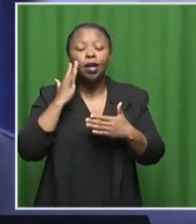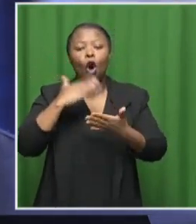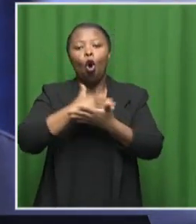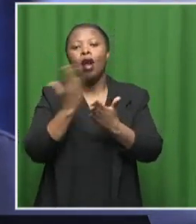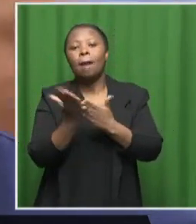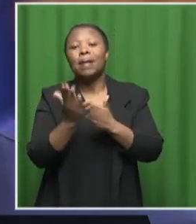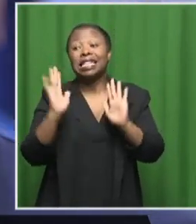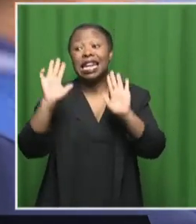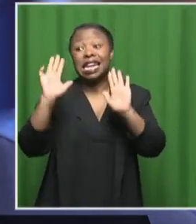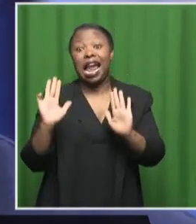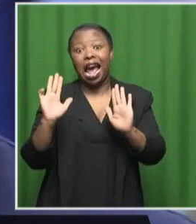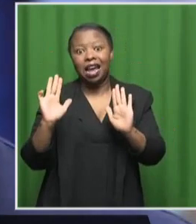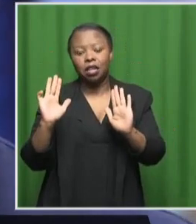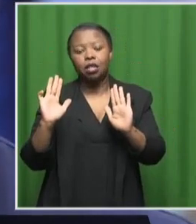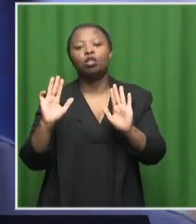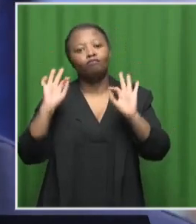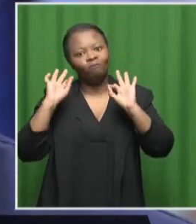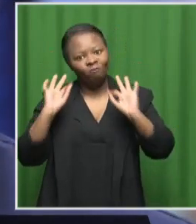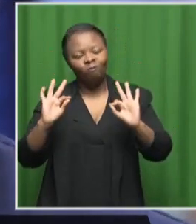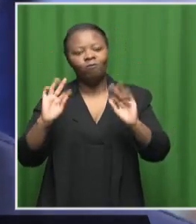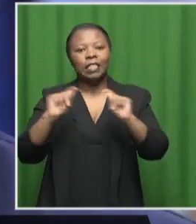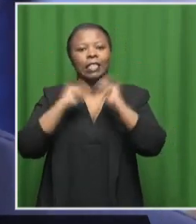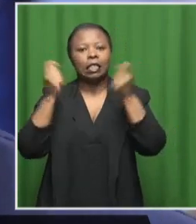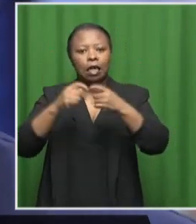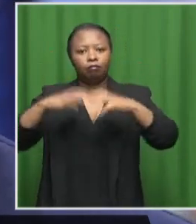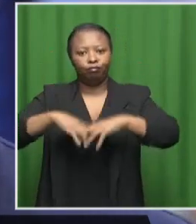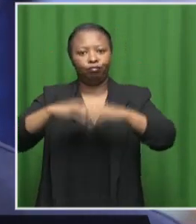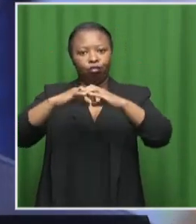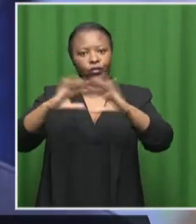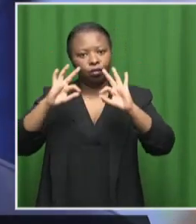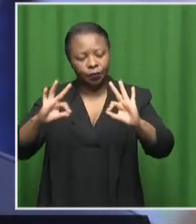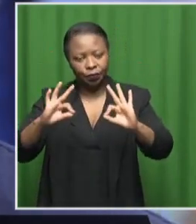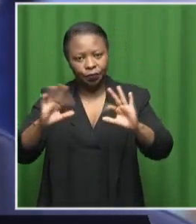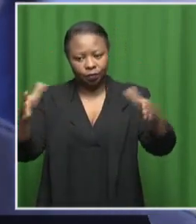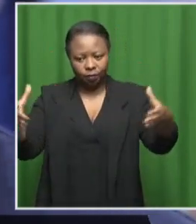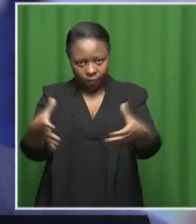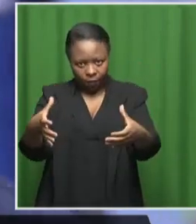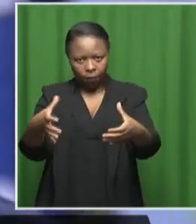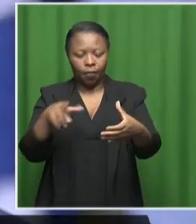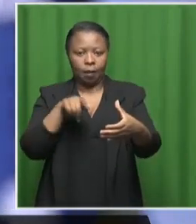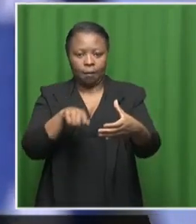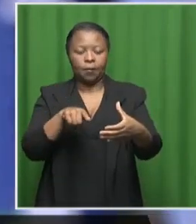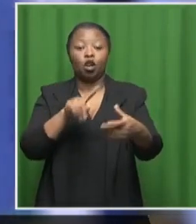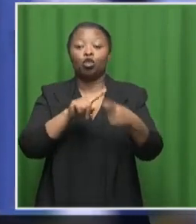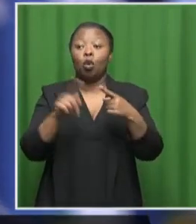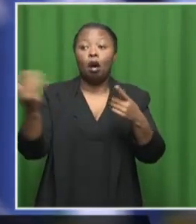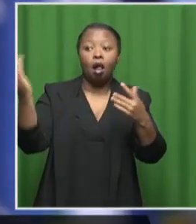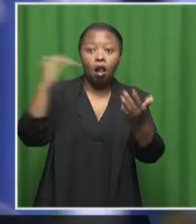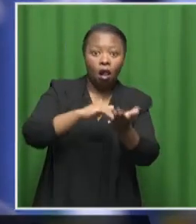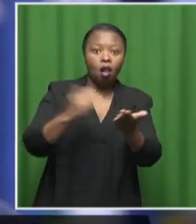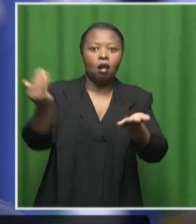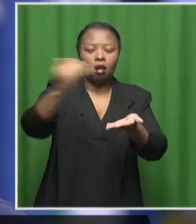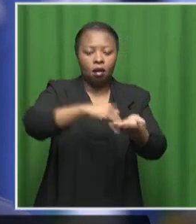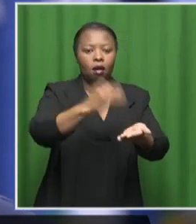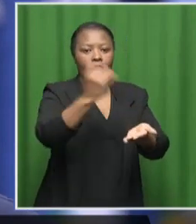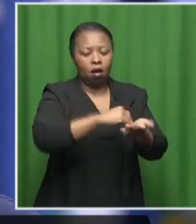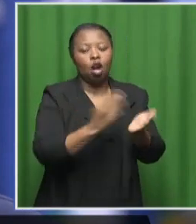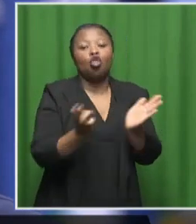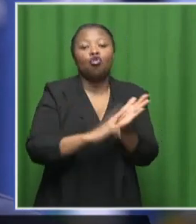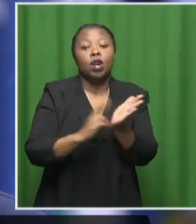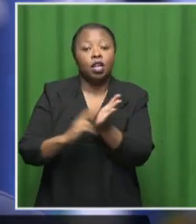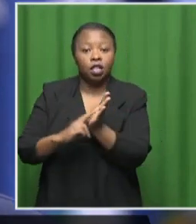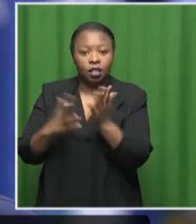9:15, that we've reached a quorum, so that's more than 50% of delegates having arrived and registered.